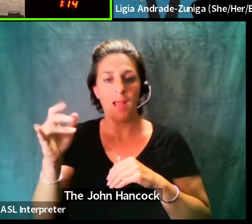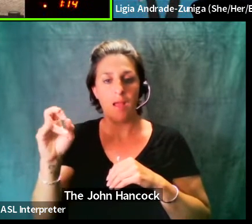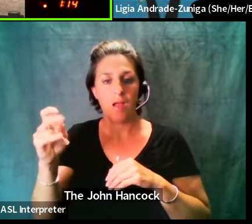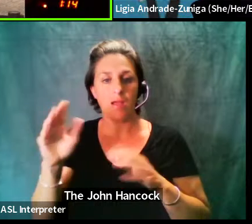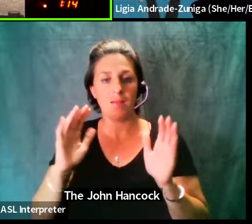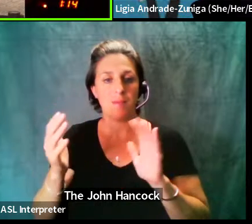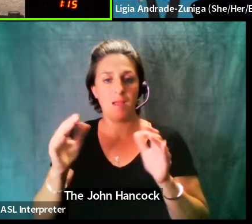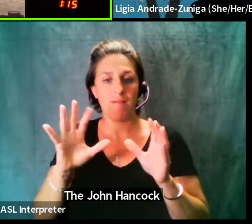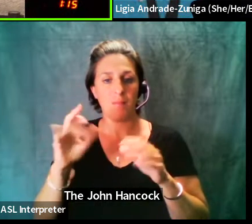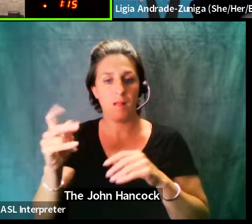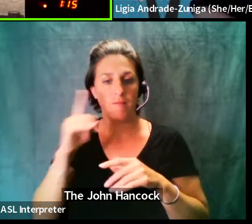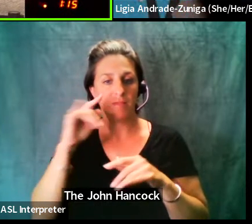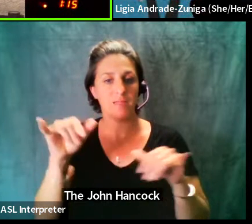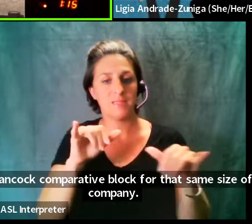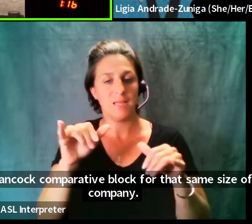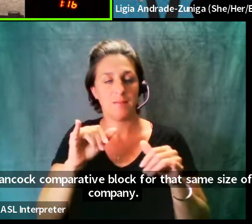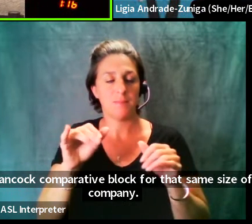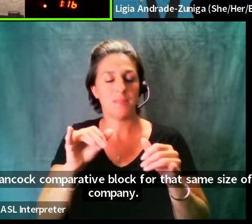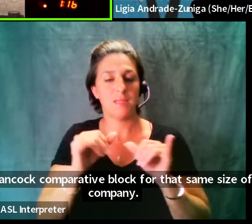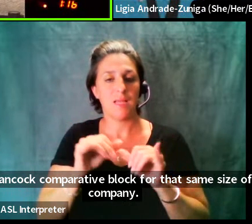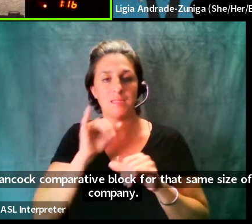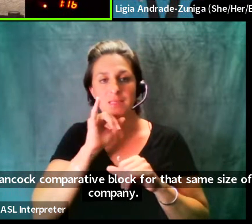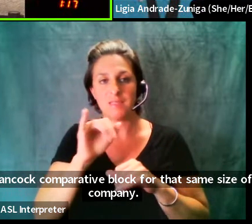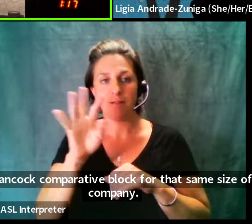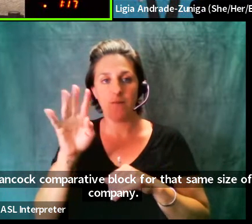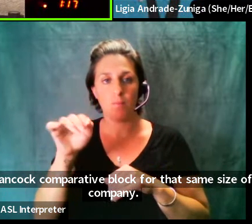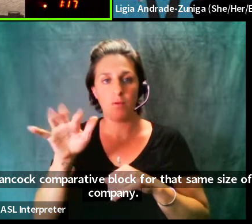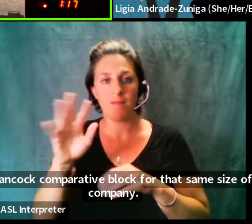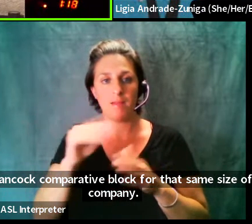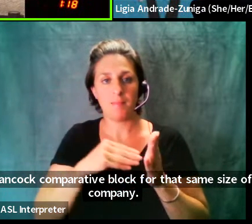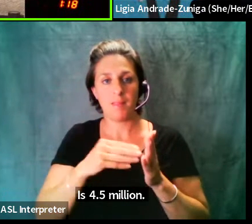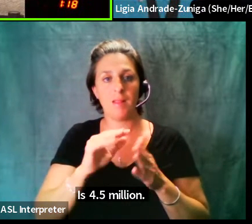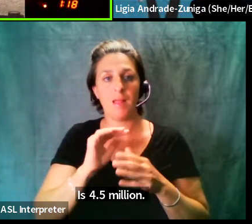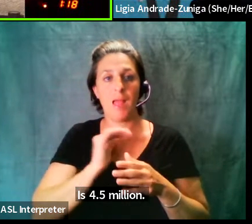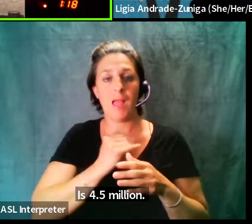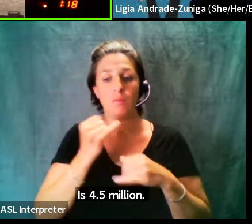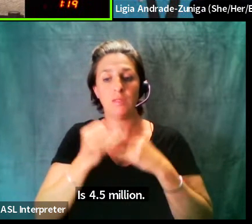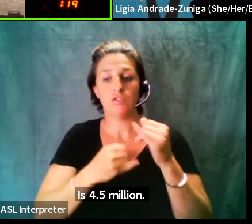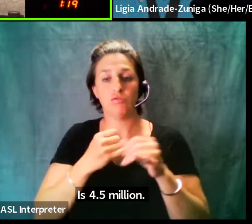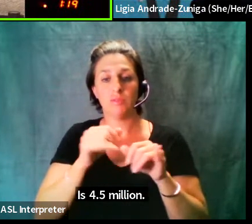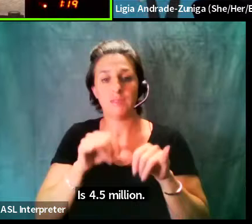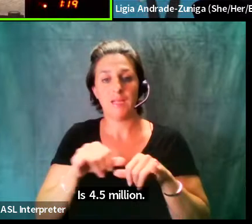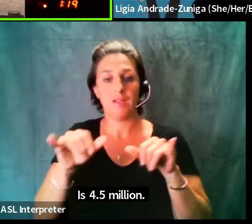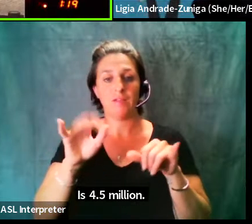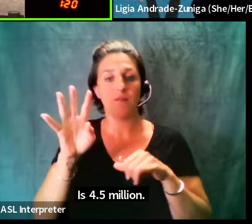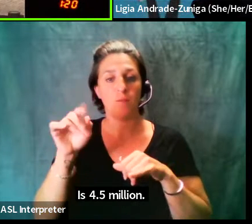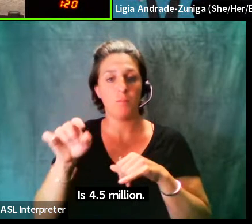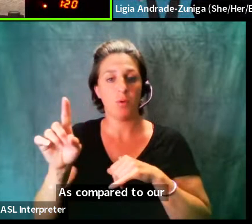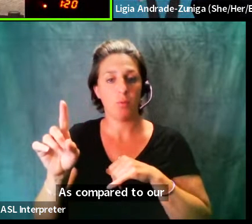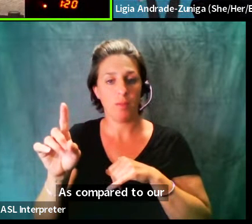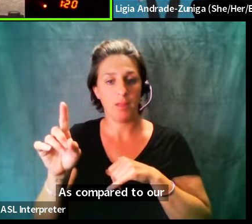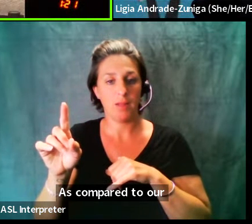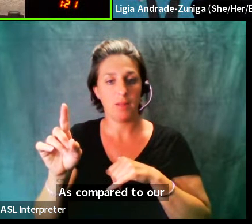of a company is 4.5 million. As compared to our industry standards, it's 4.1.